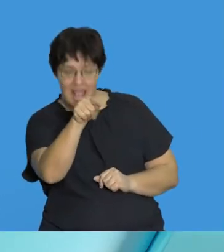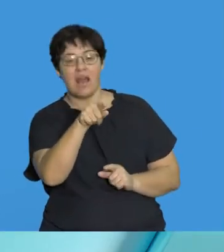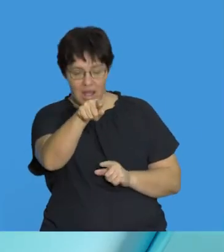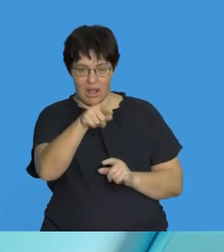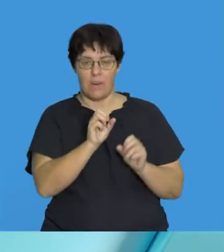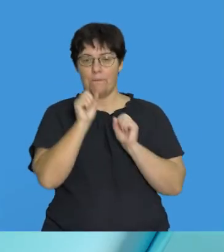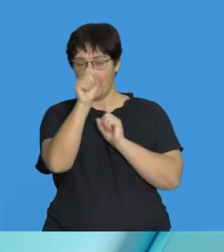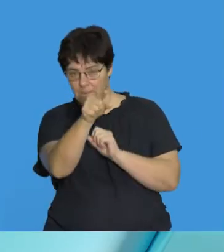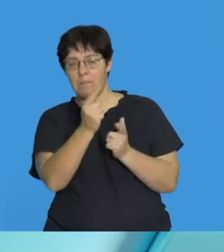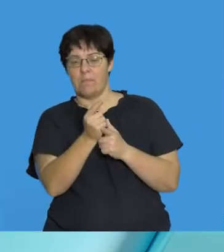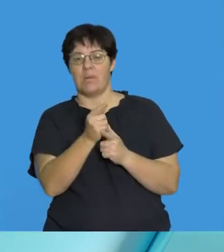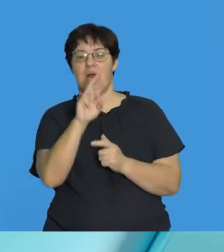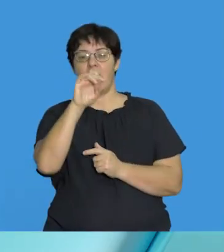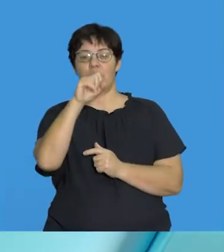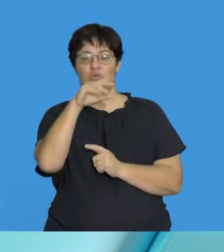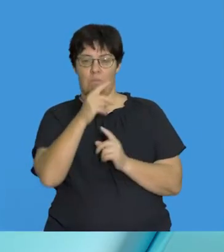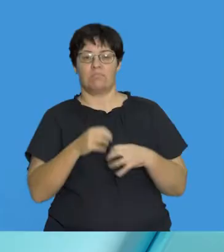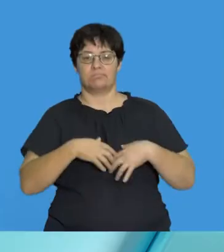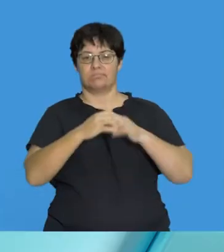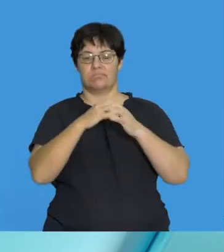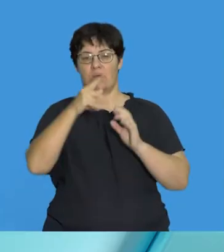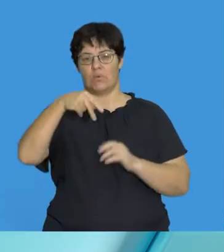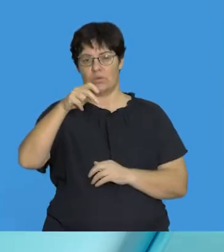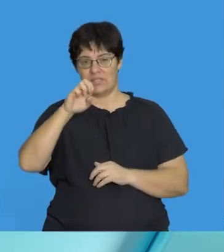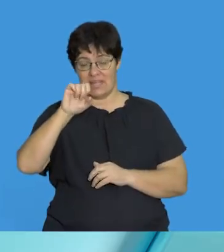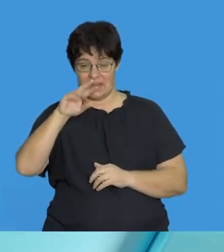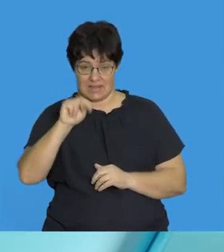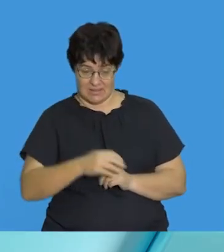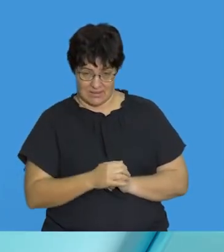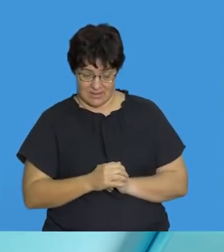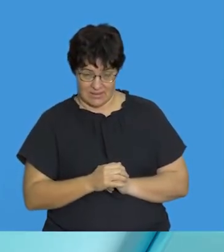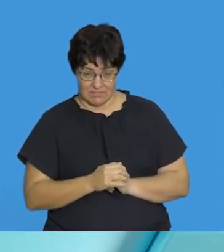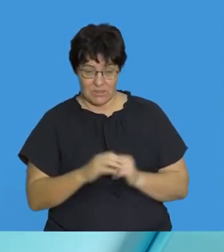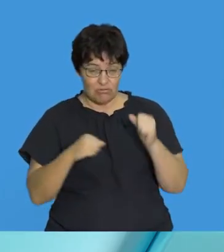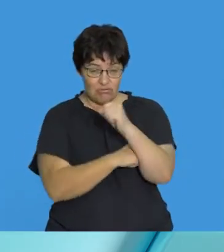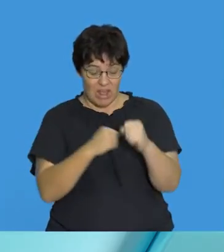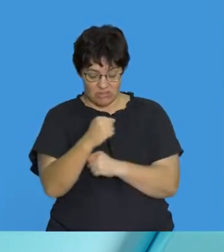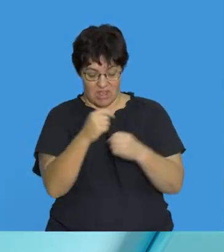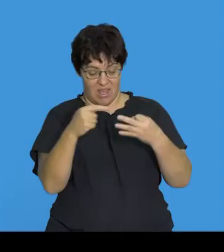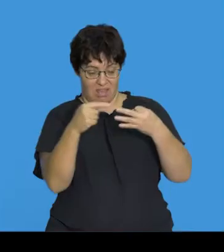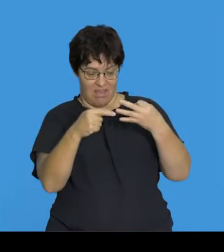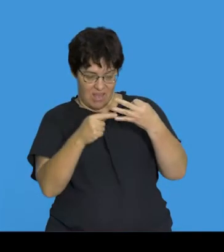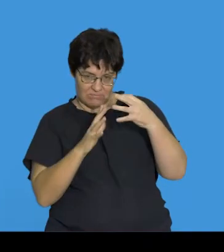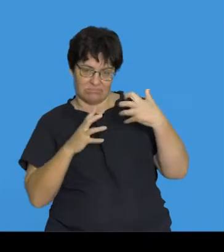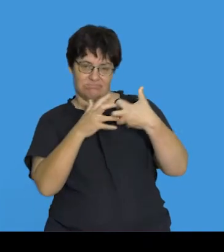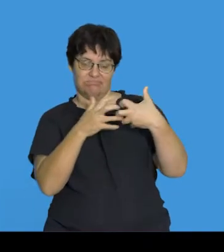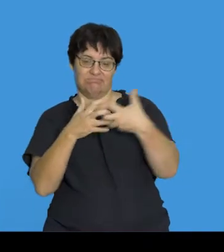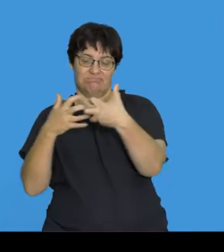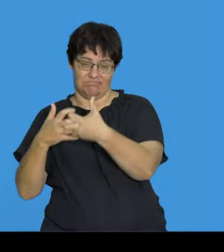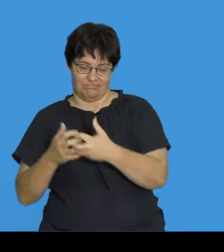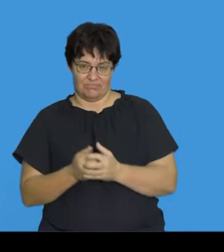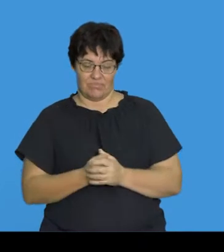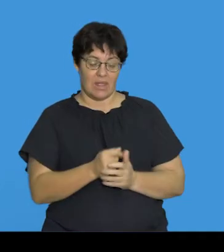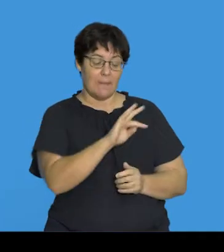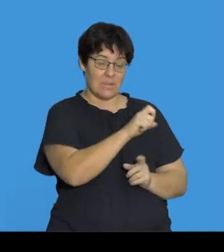proteins are manufactured, and that's to the ribosome. So these three structures are very much interconnected. So again, to